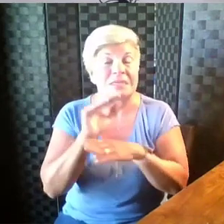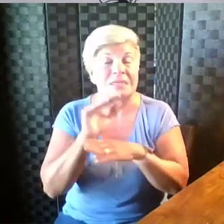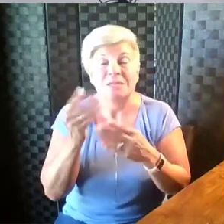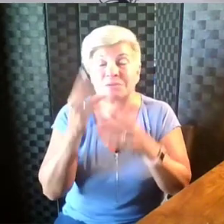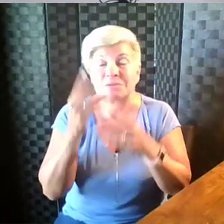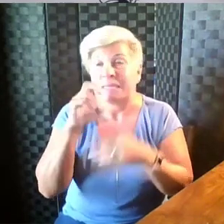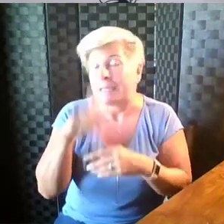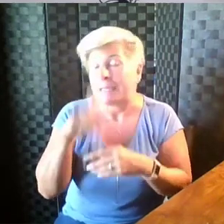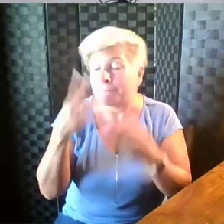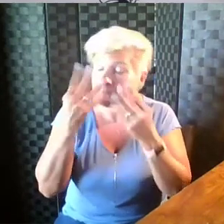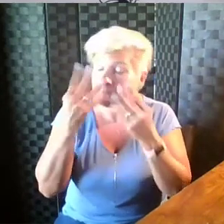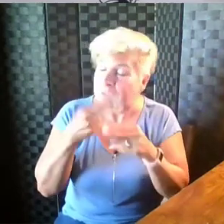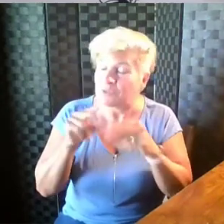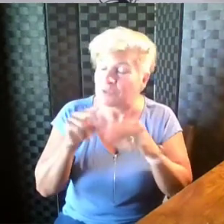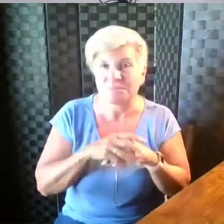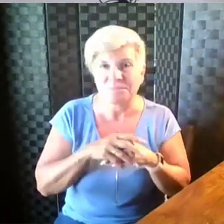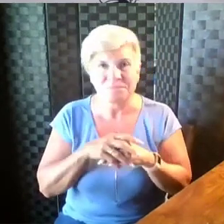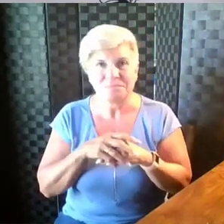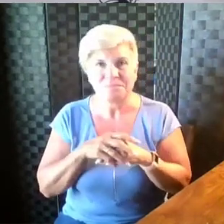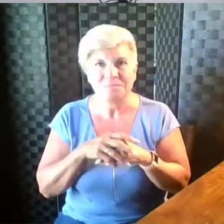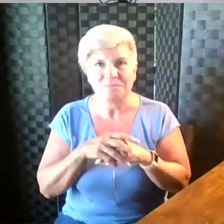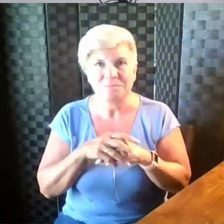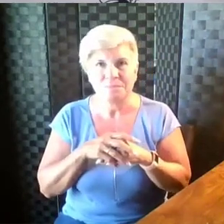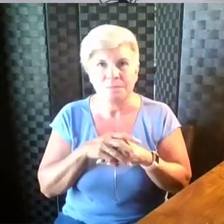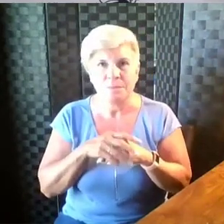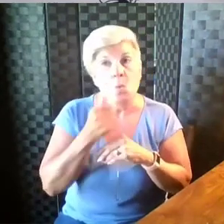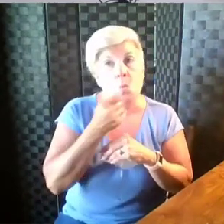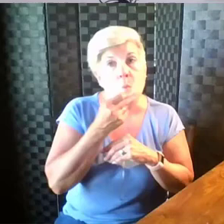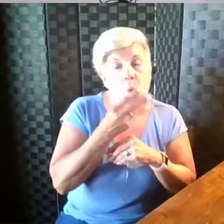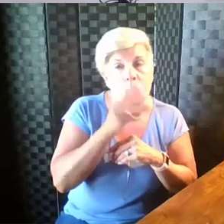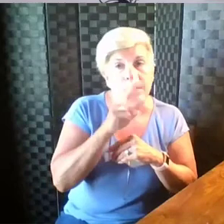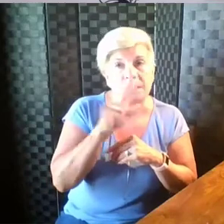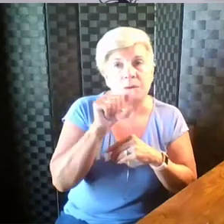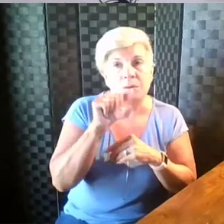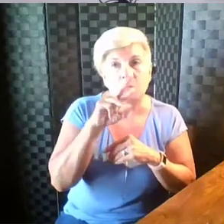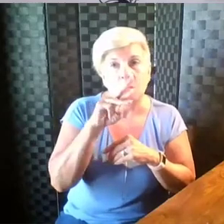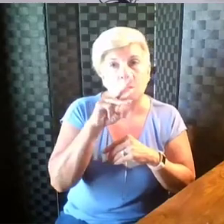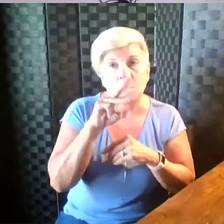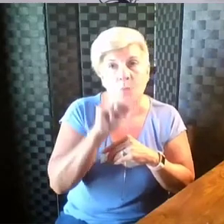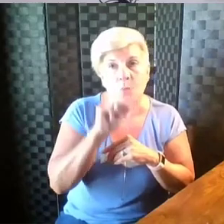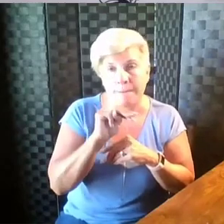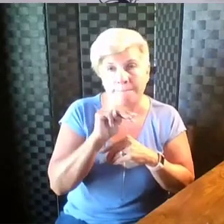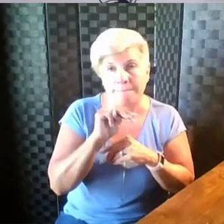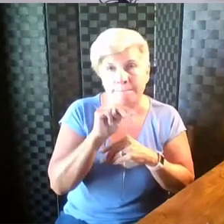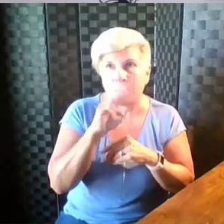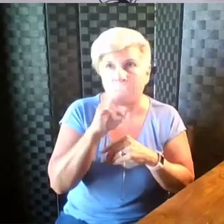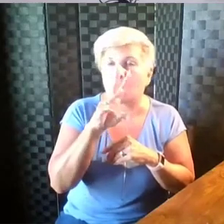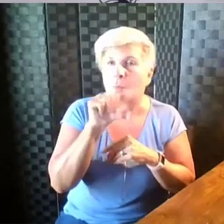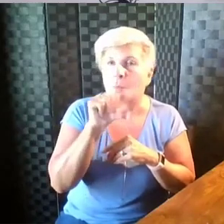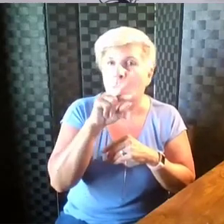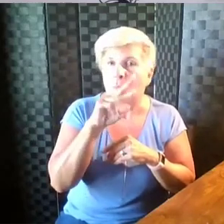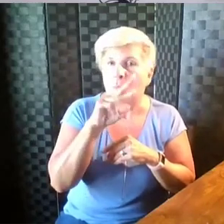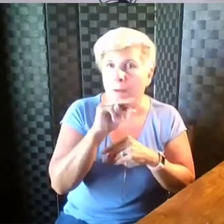How about warm? What's a synonym for the word warm? Warm.